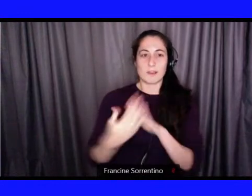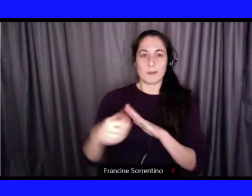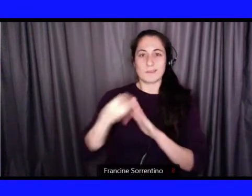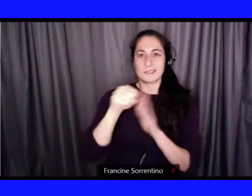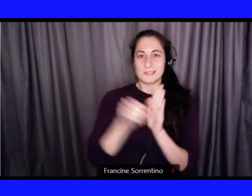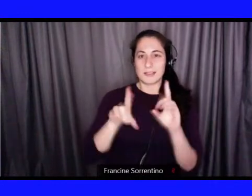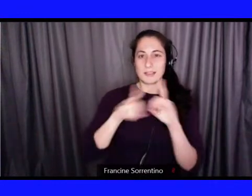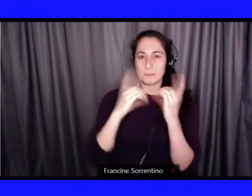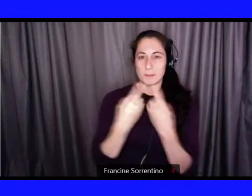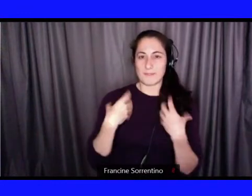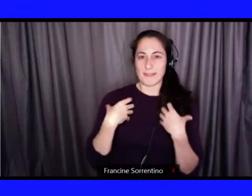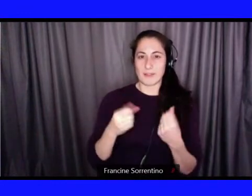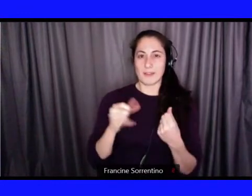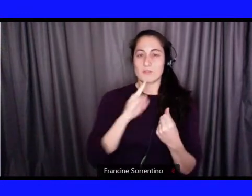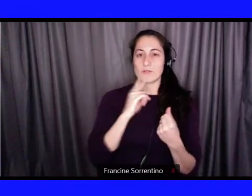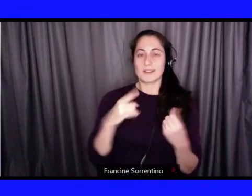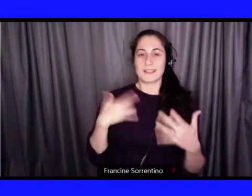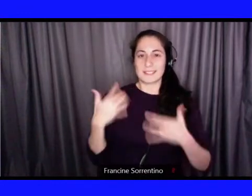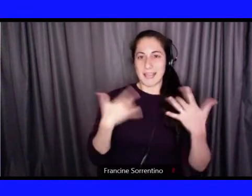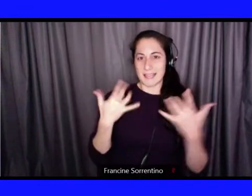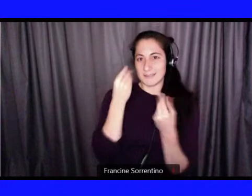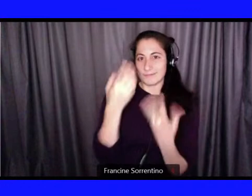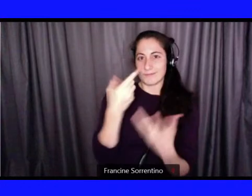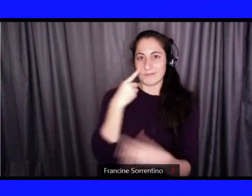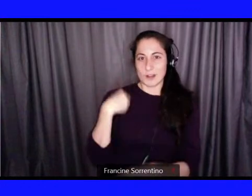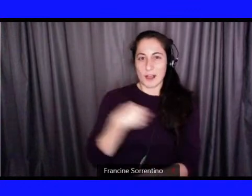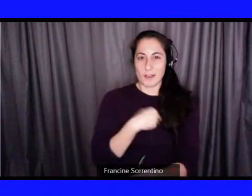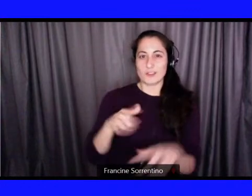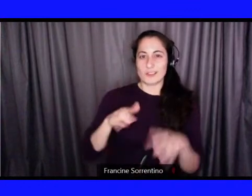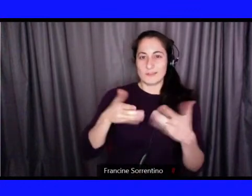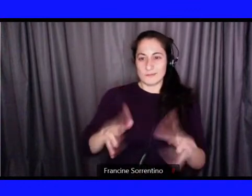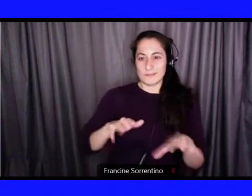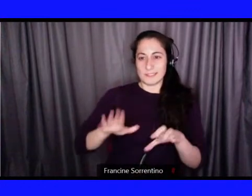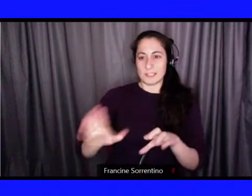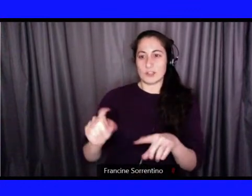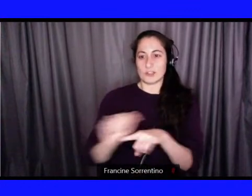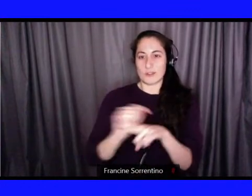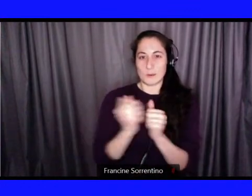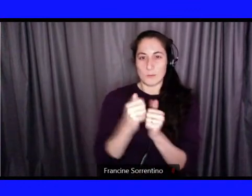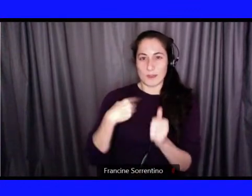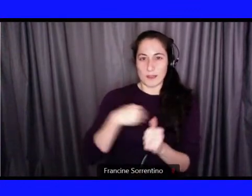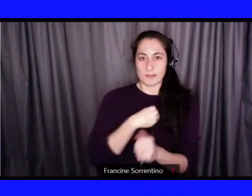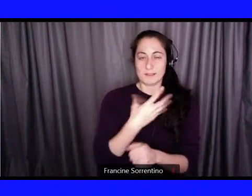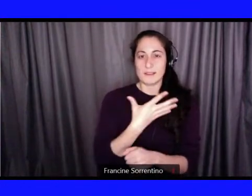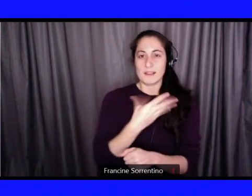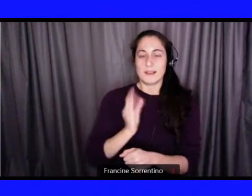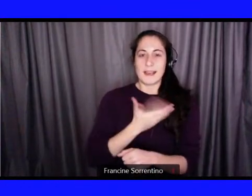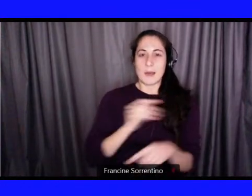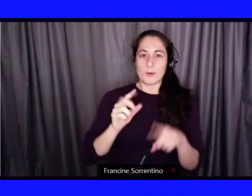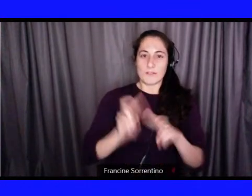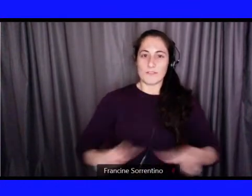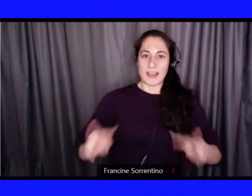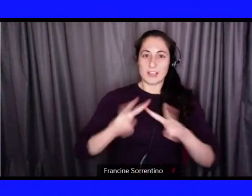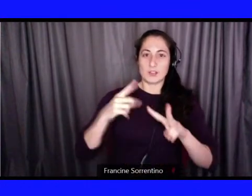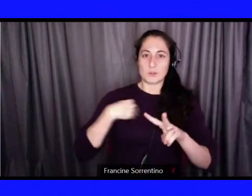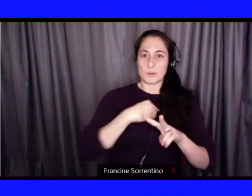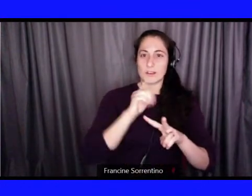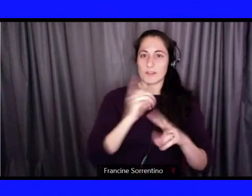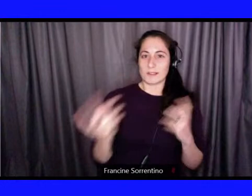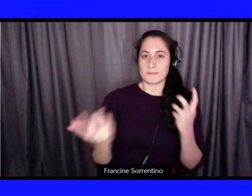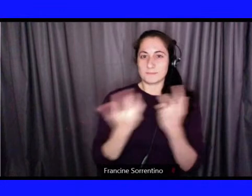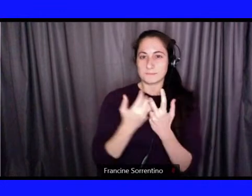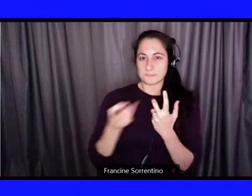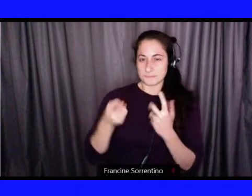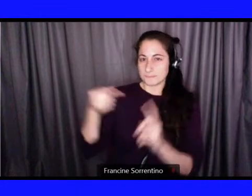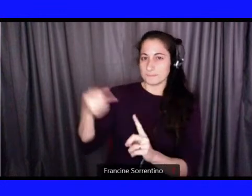committee staff, with key legislative staff to continue to advance our principles and our priorities. And we